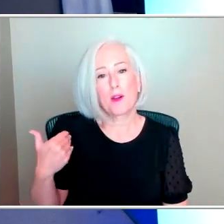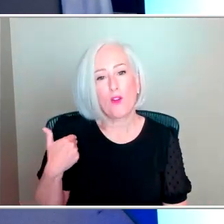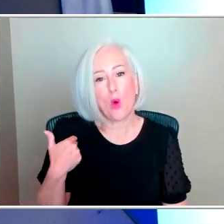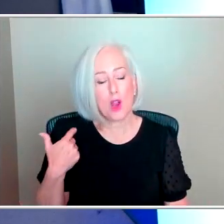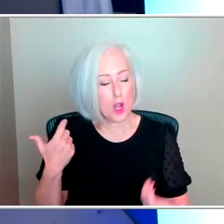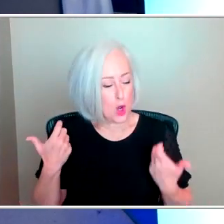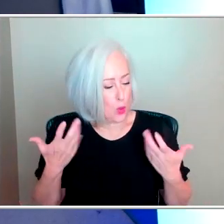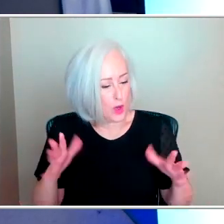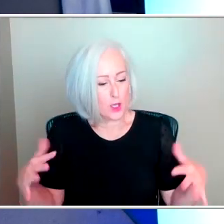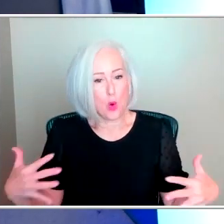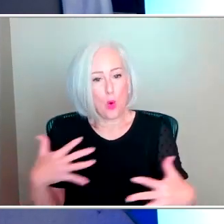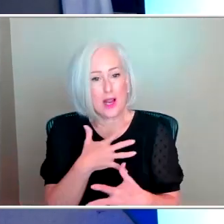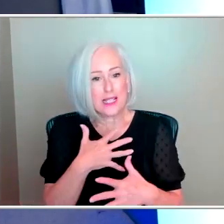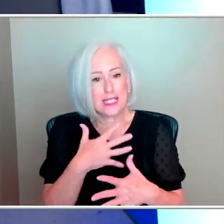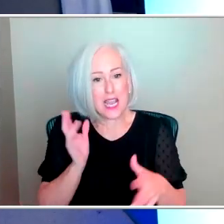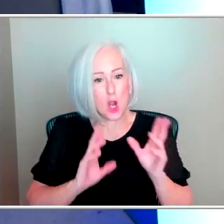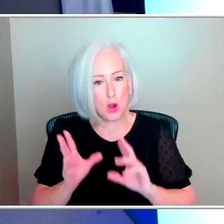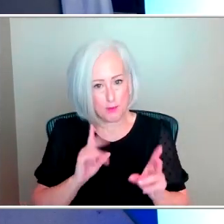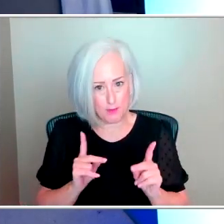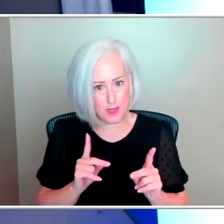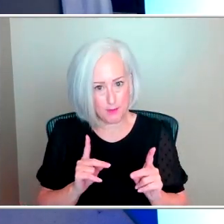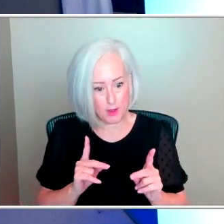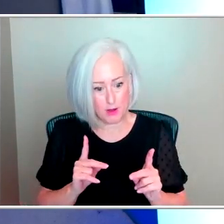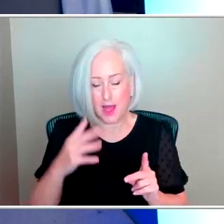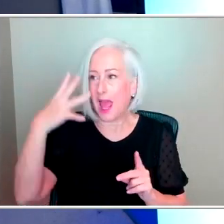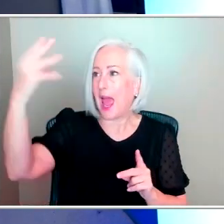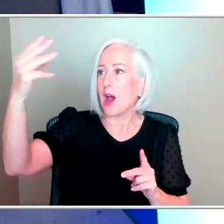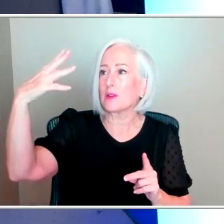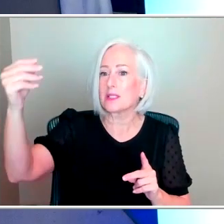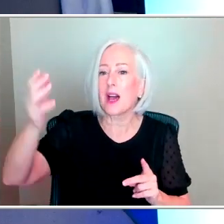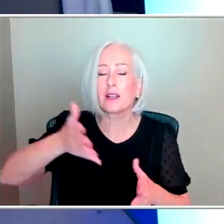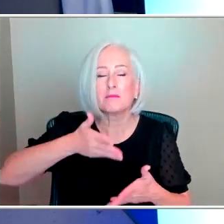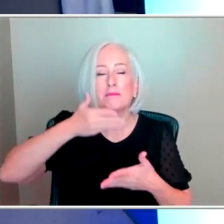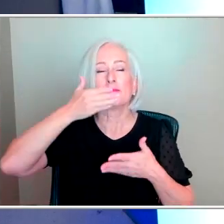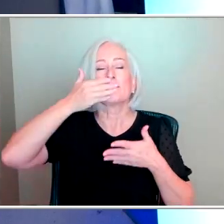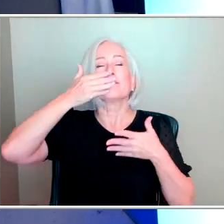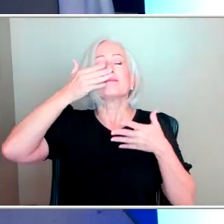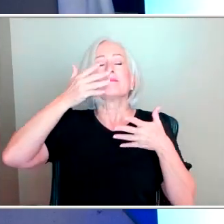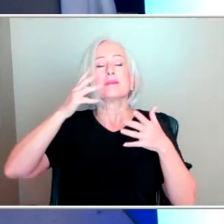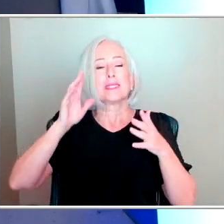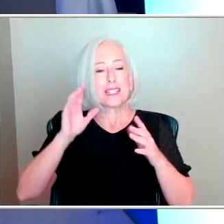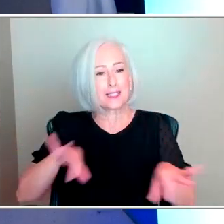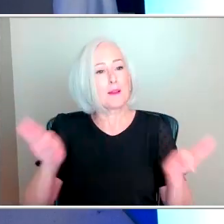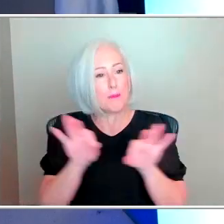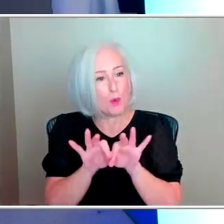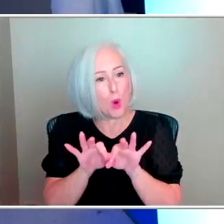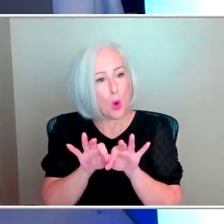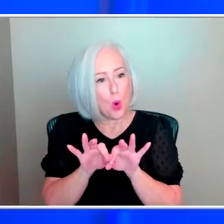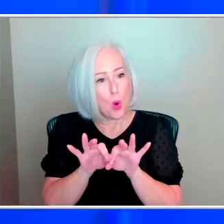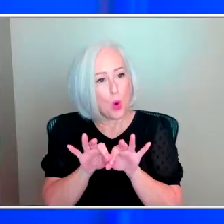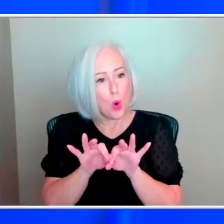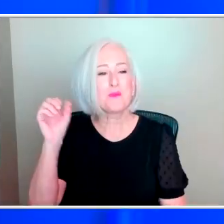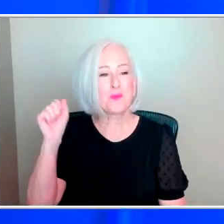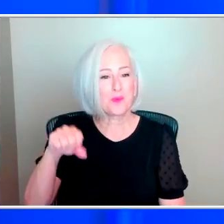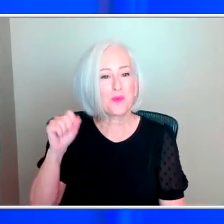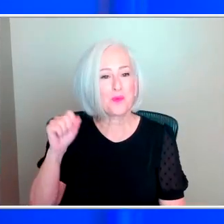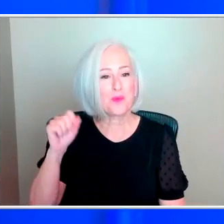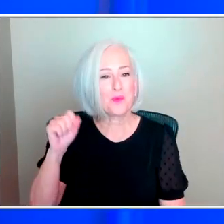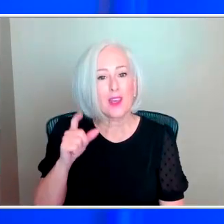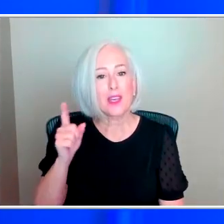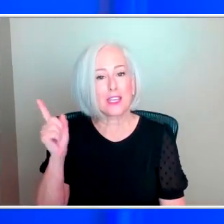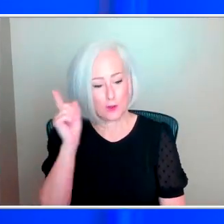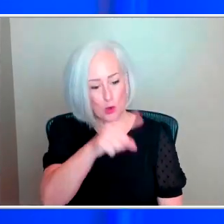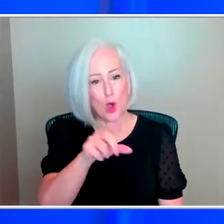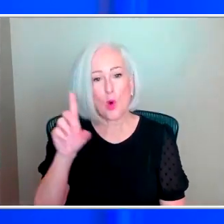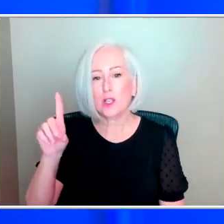because amidst all of this, being outside, fresh air is key. Right. And you can go to both Des Moines and Lincoln